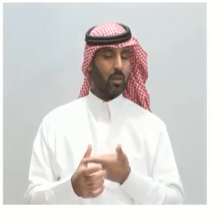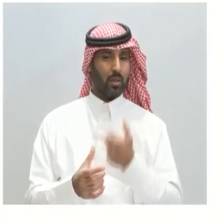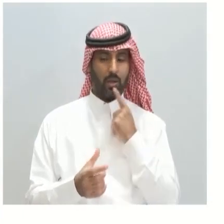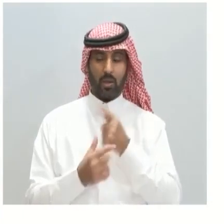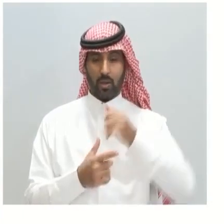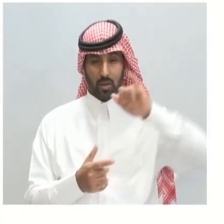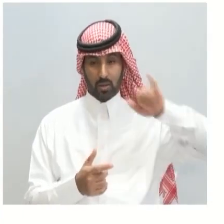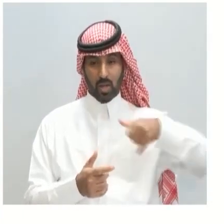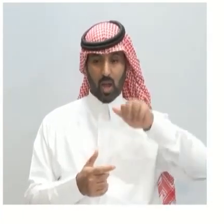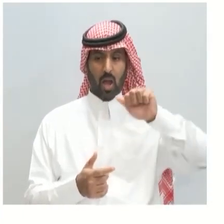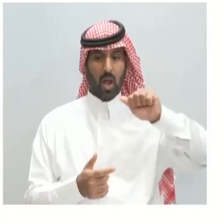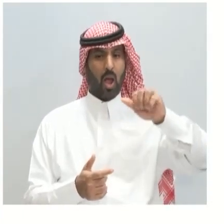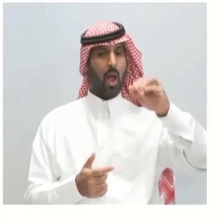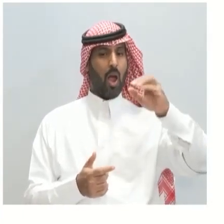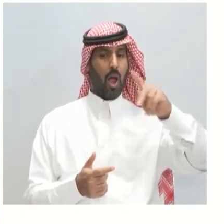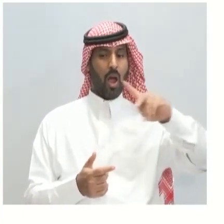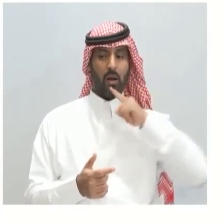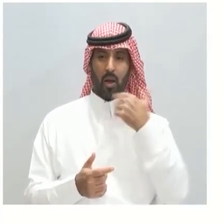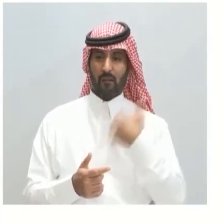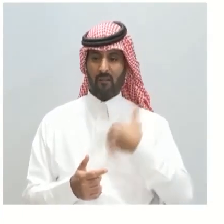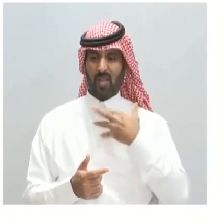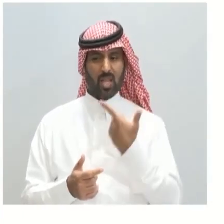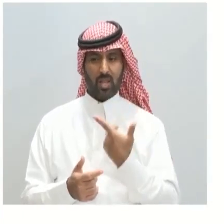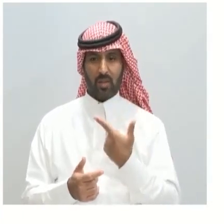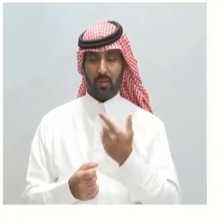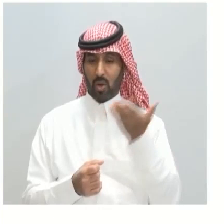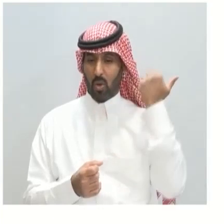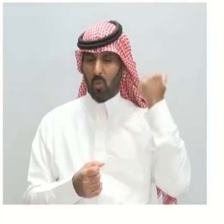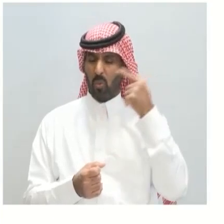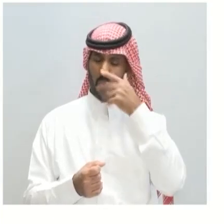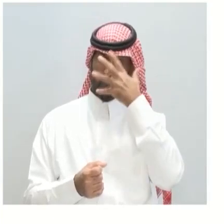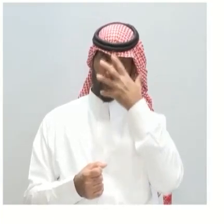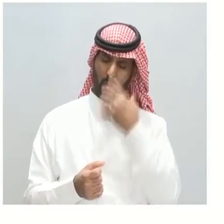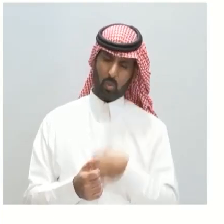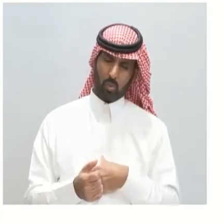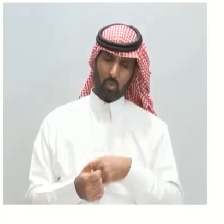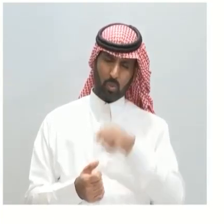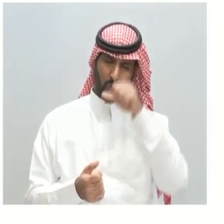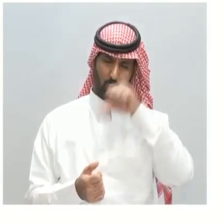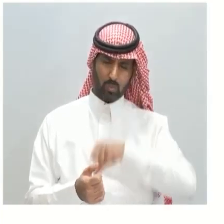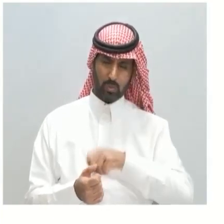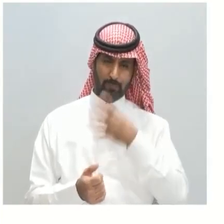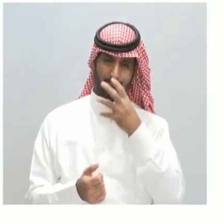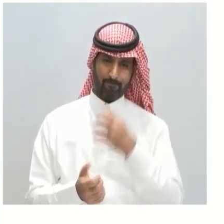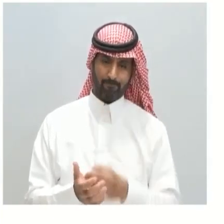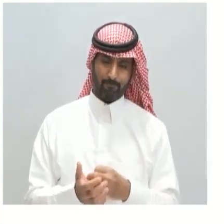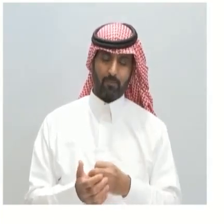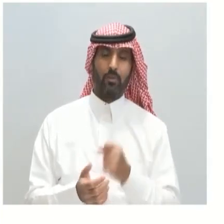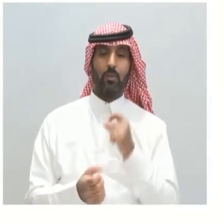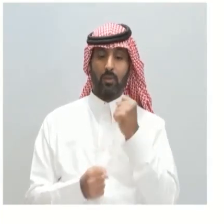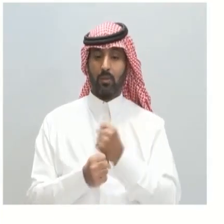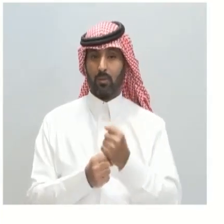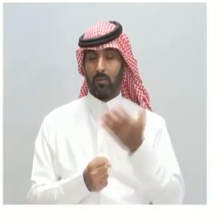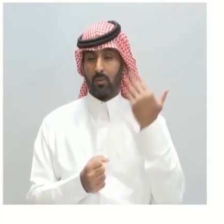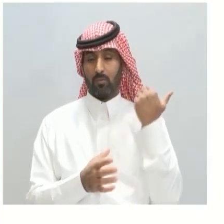So how does Jack feel? He was, yes, disappointed. We used here the past